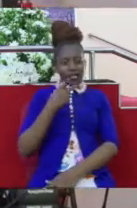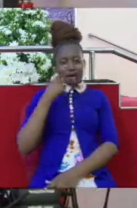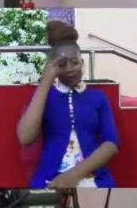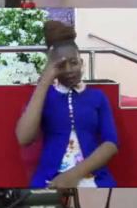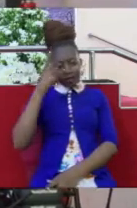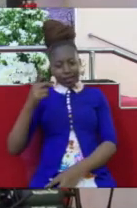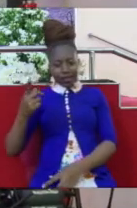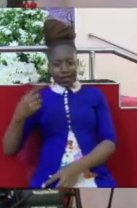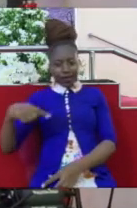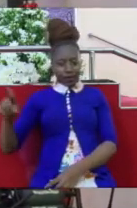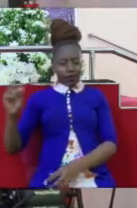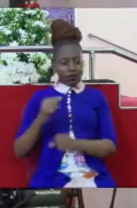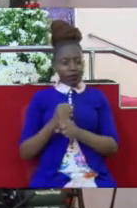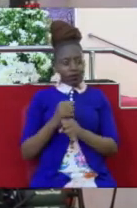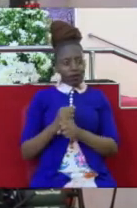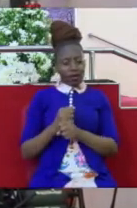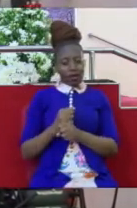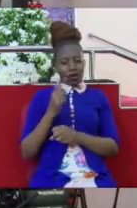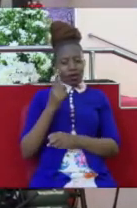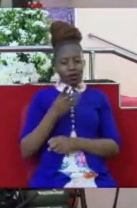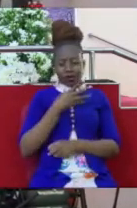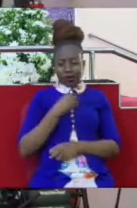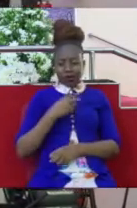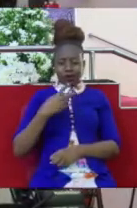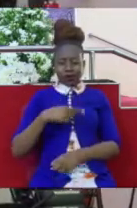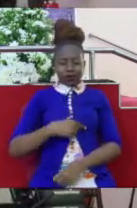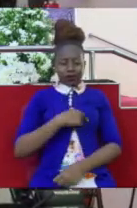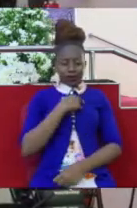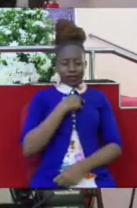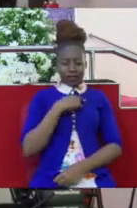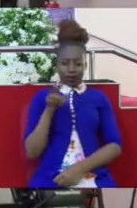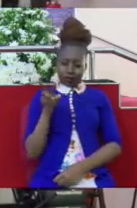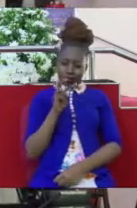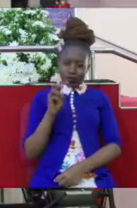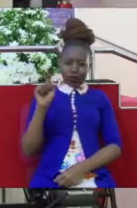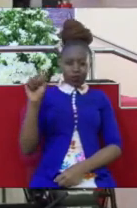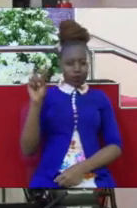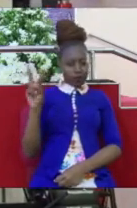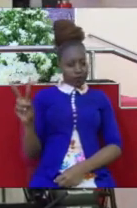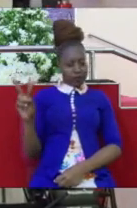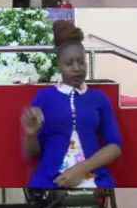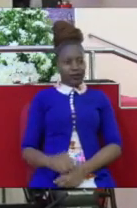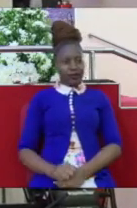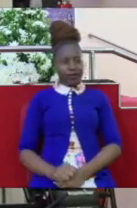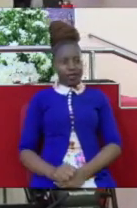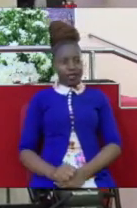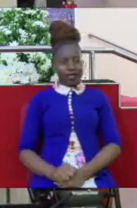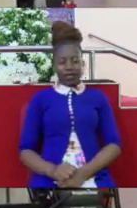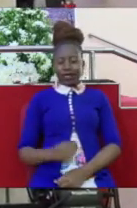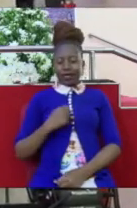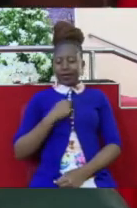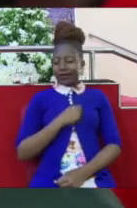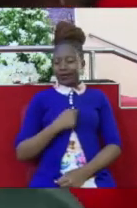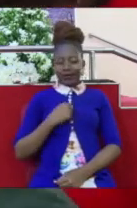runinga. If she's alone, kama yuko peke yake, you take your mother with you. Enda na mama yako